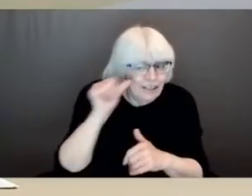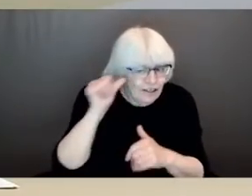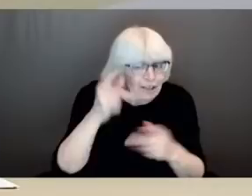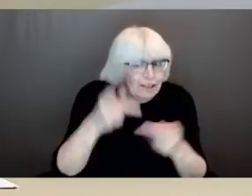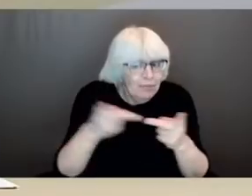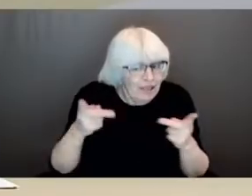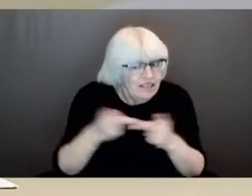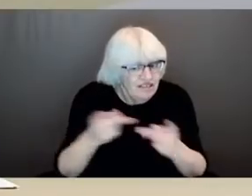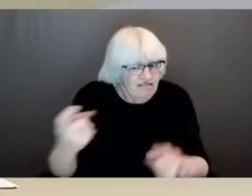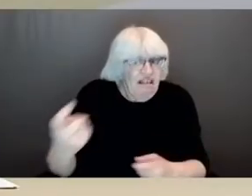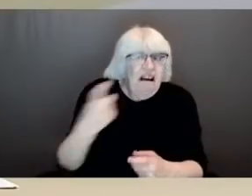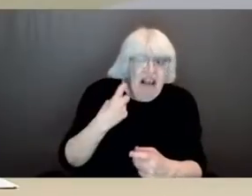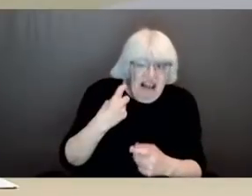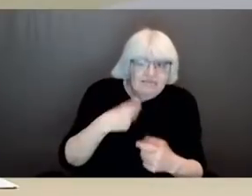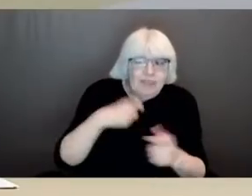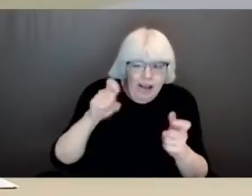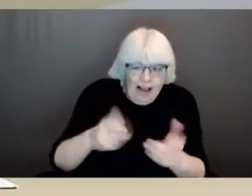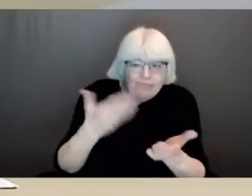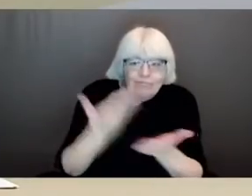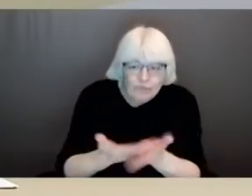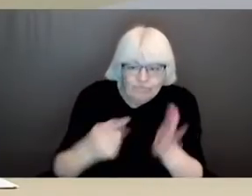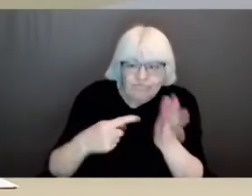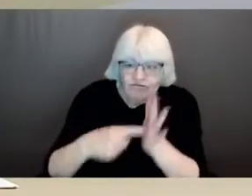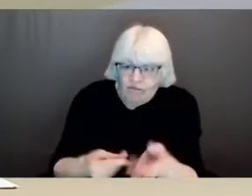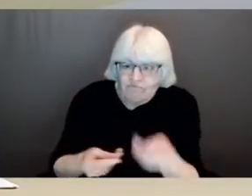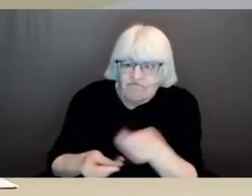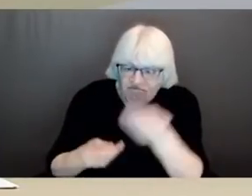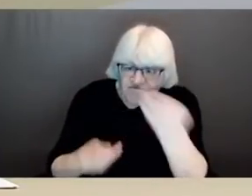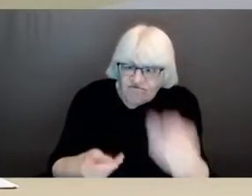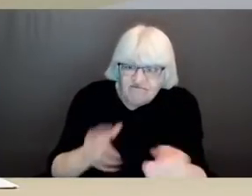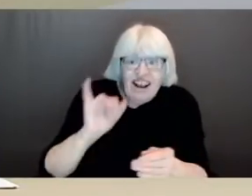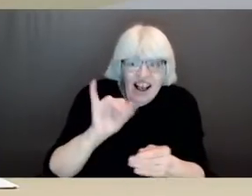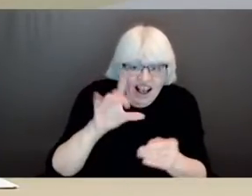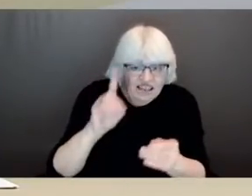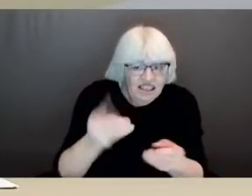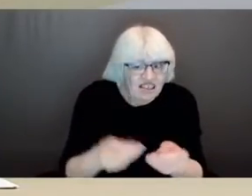is. I think it's going relatively smoothly, and